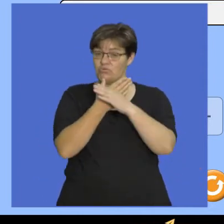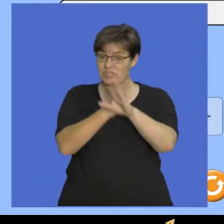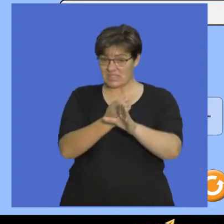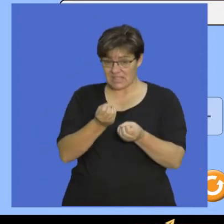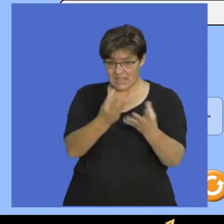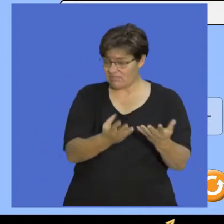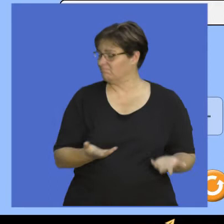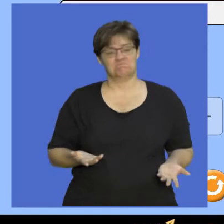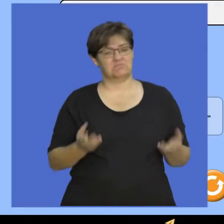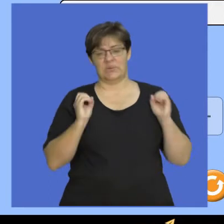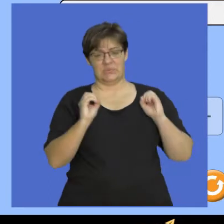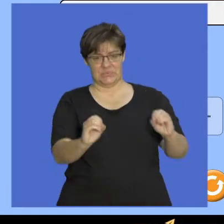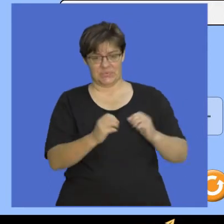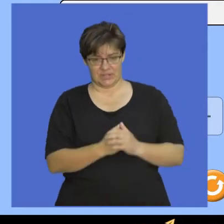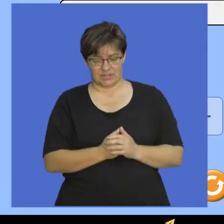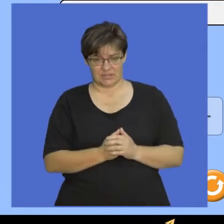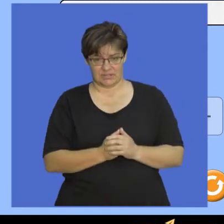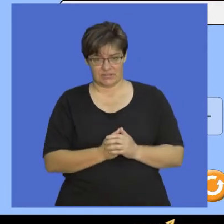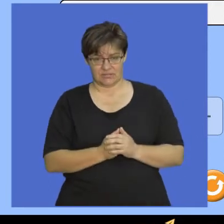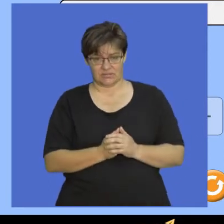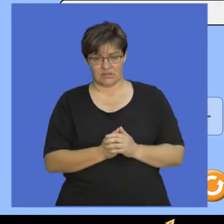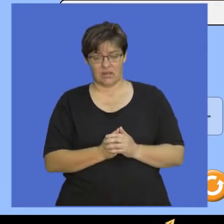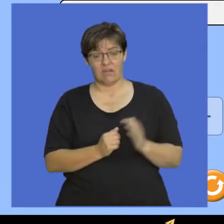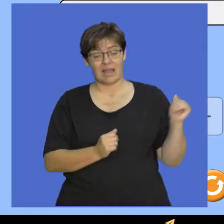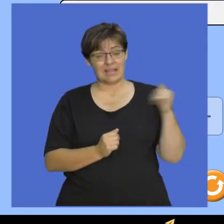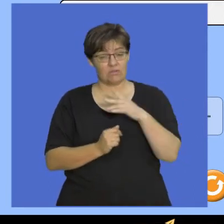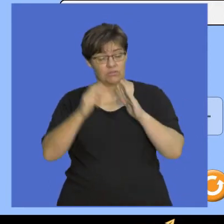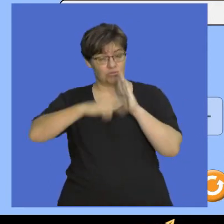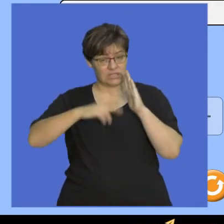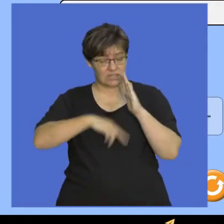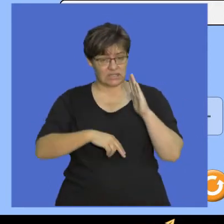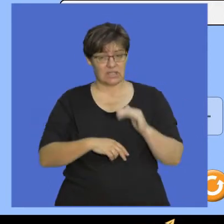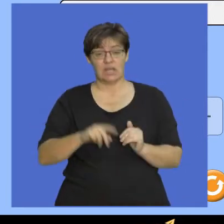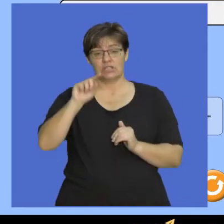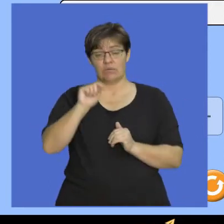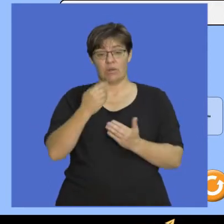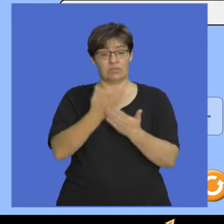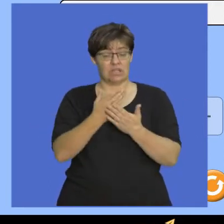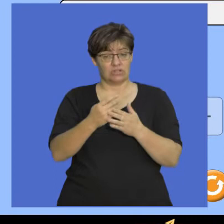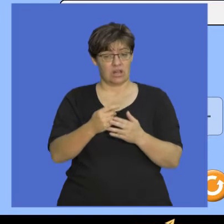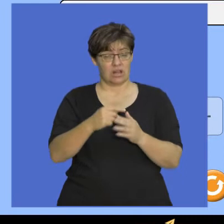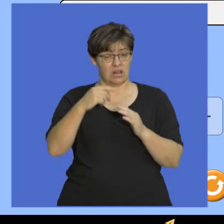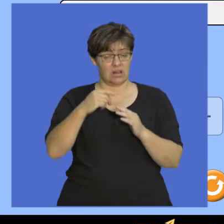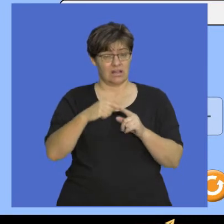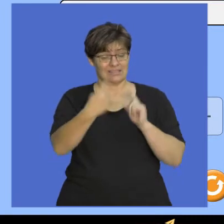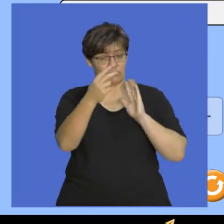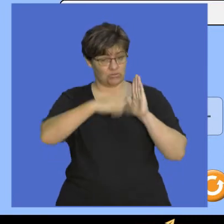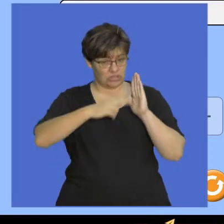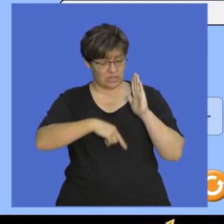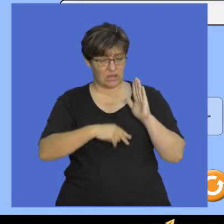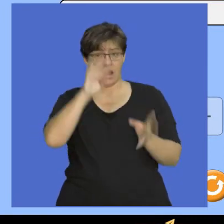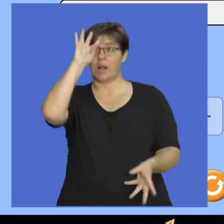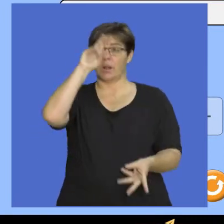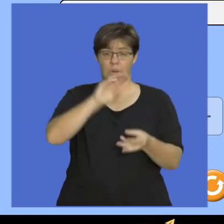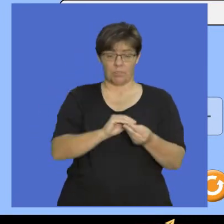any resistance in the circuit. So if we got the current reading and the terminal potential difference reading, we are able to determine